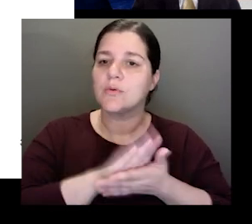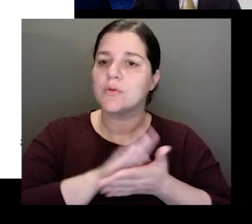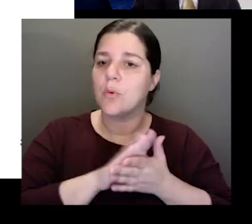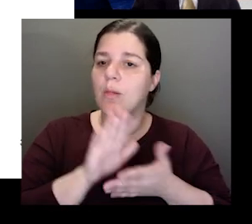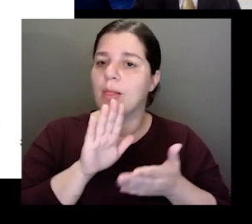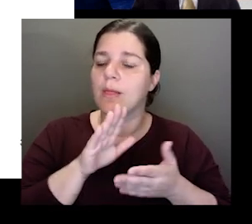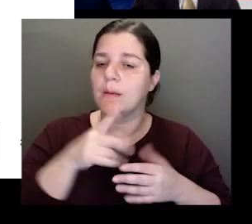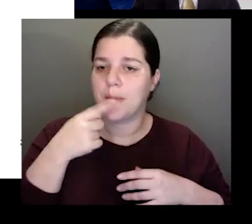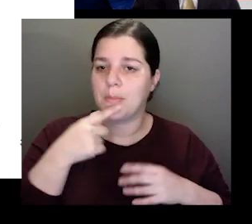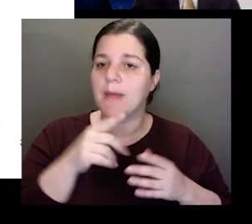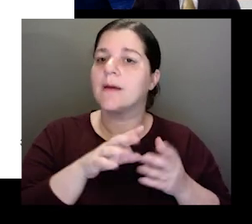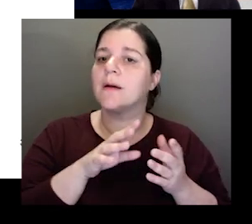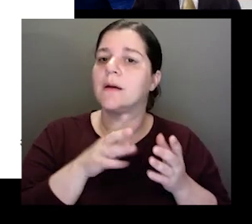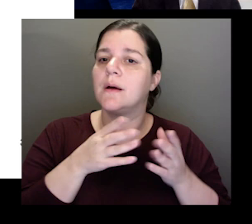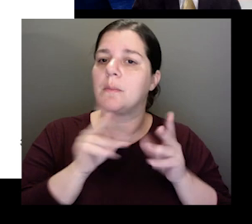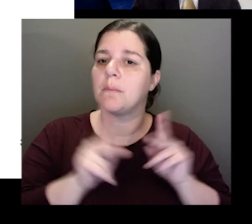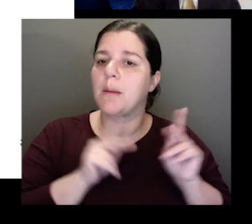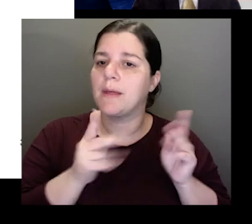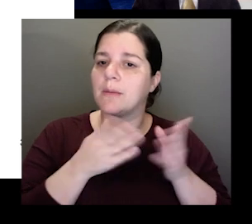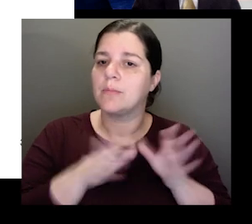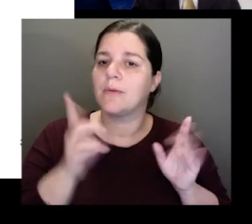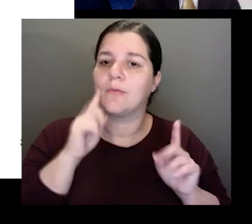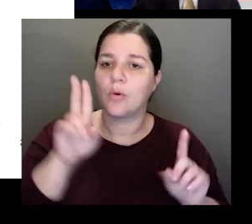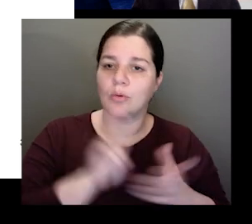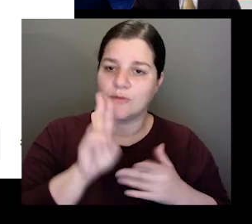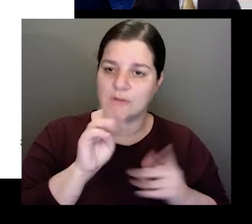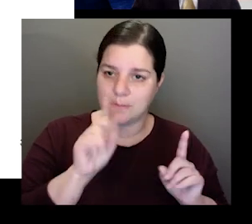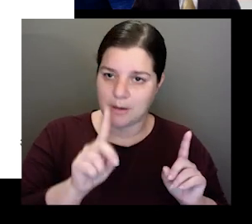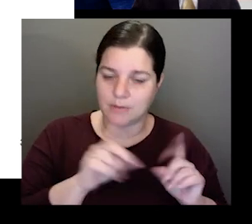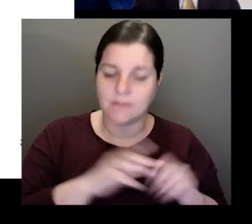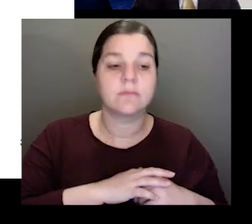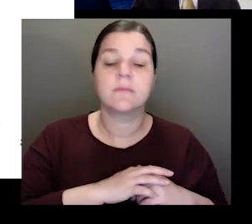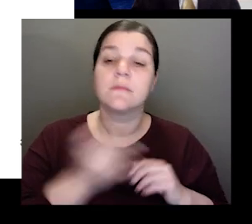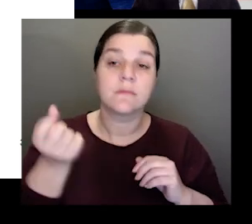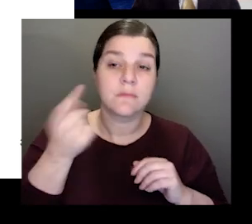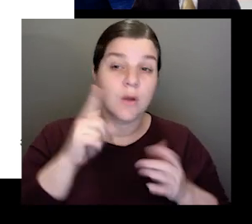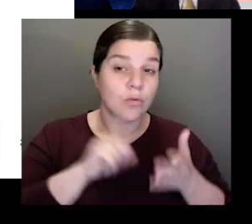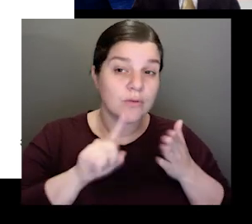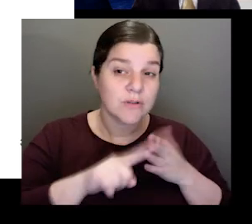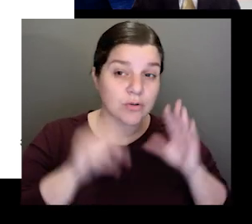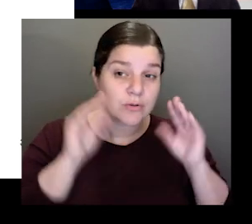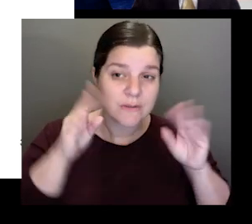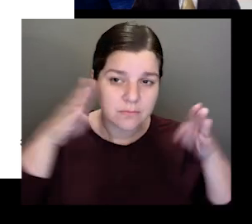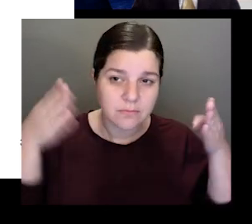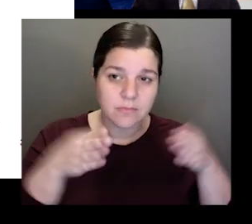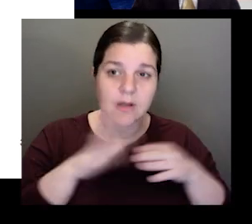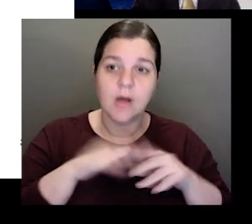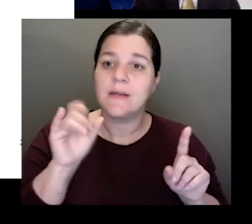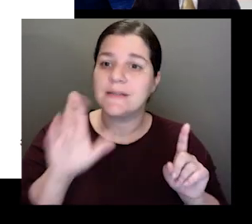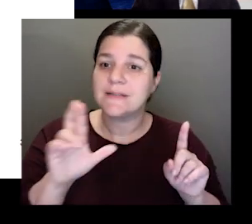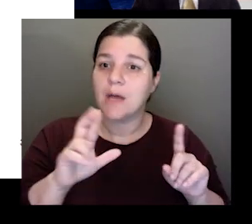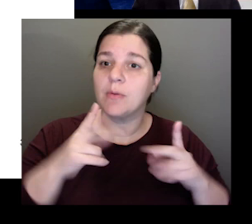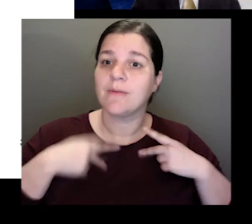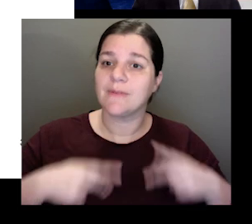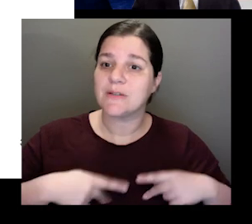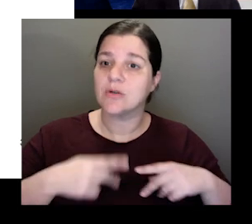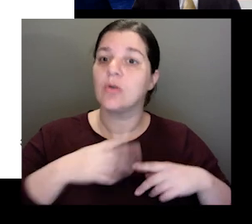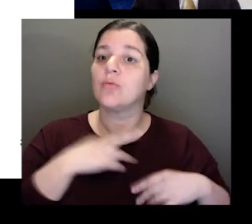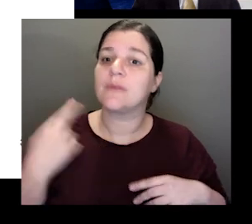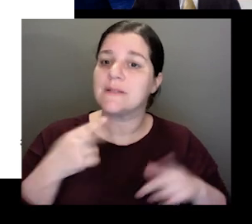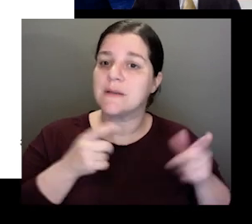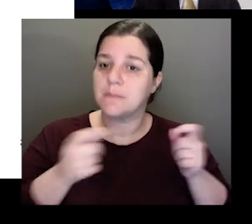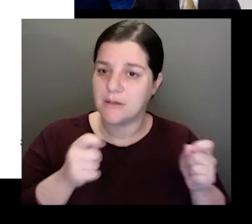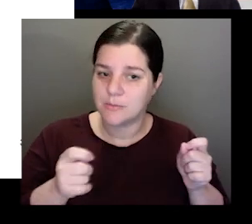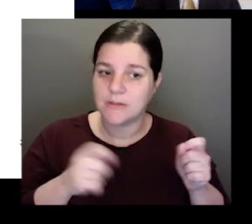Policy for the University of Maryland. His research and teaching activities focused on cyber physical system risk management,